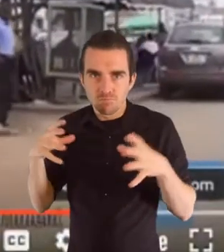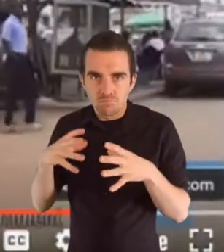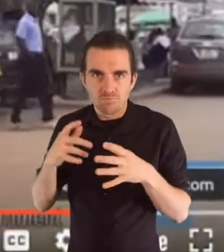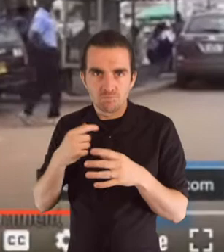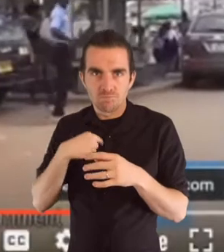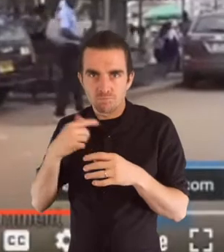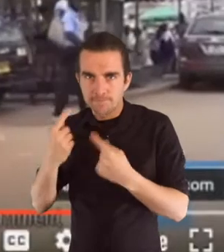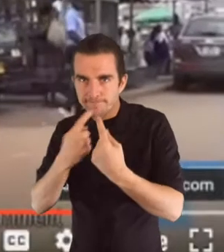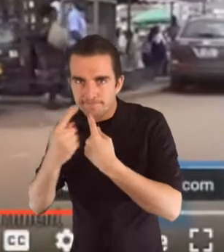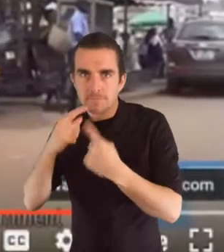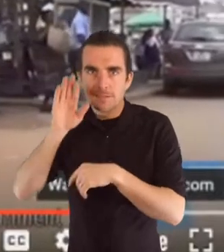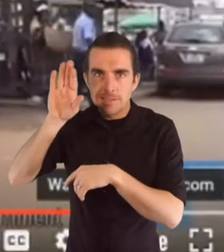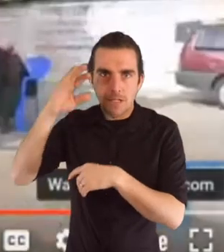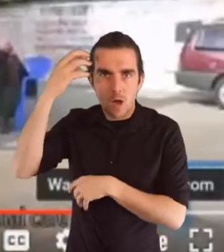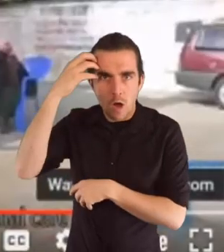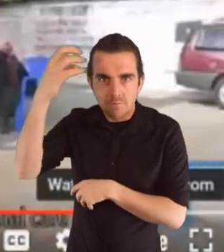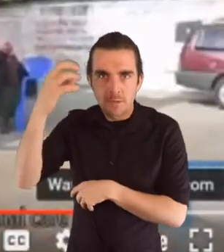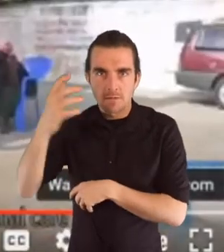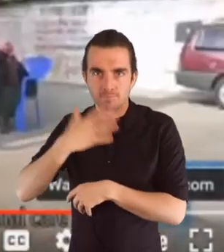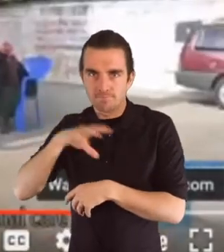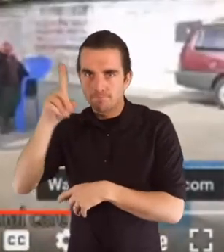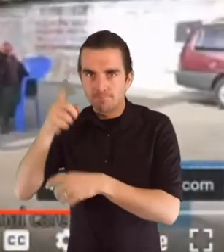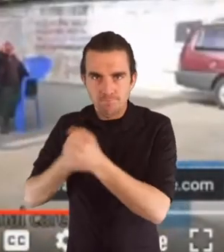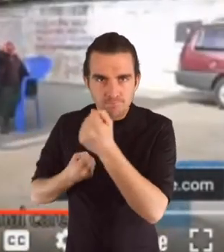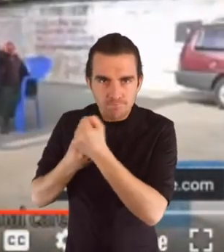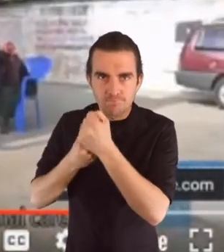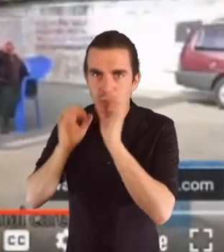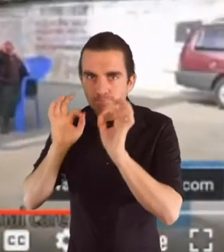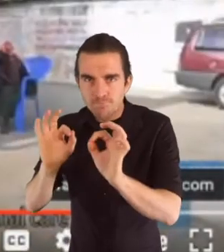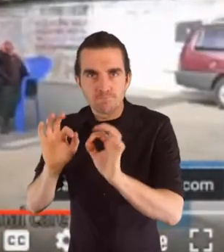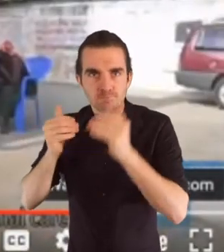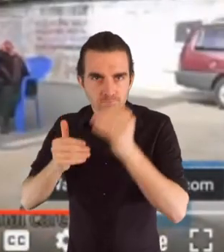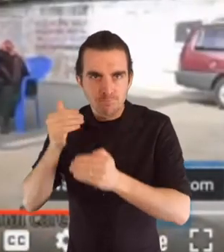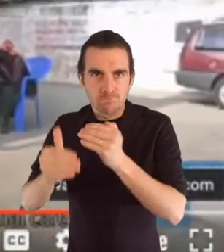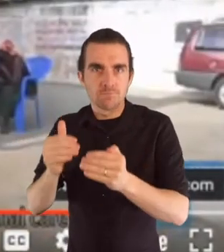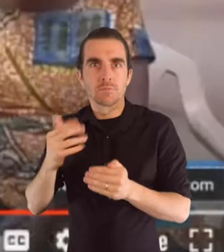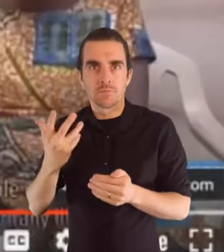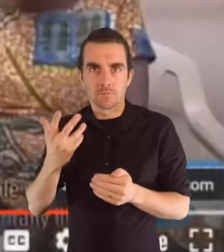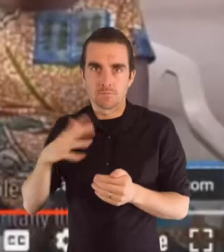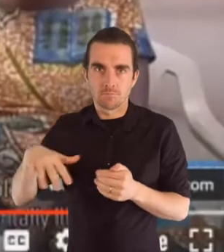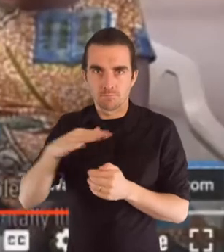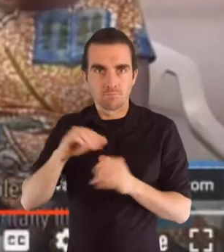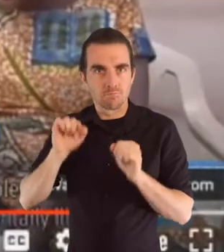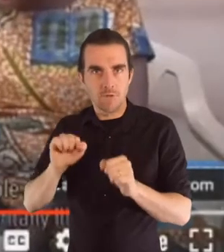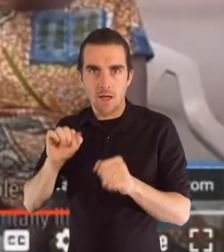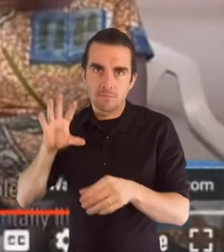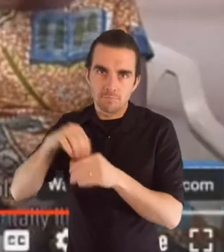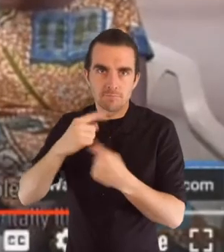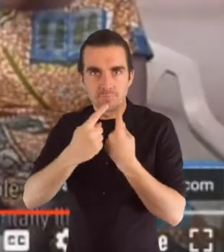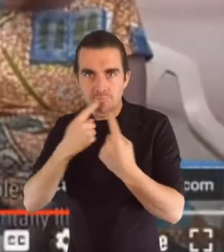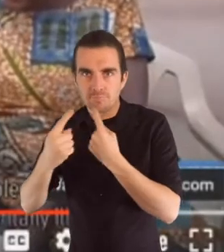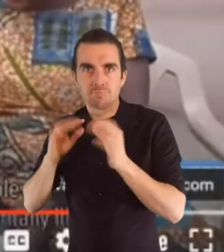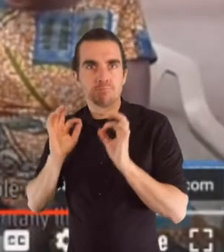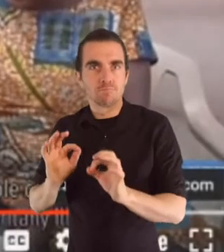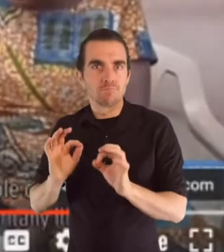We are trying to get the government to move away from institutional care into community care, where the whole community knows that this person